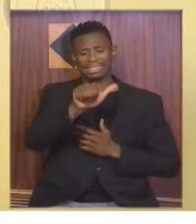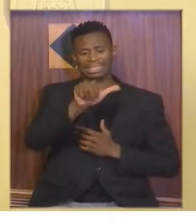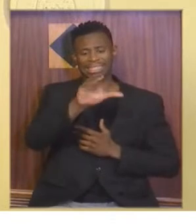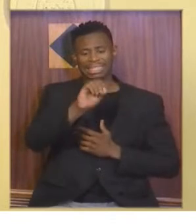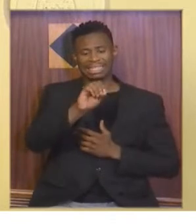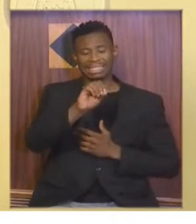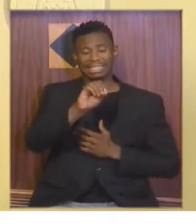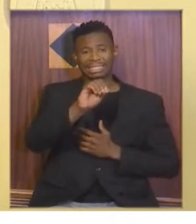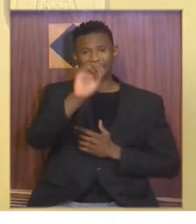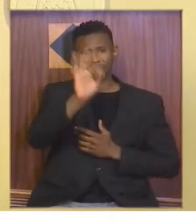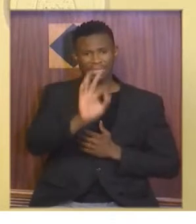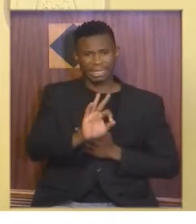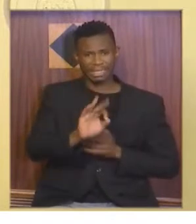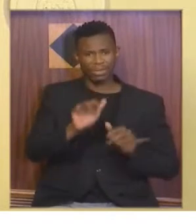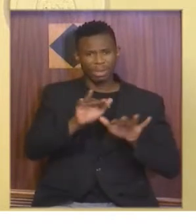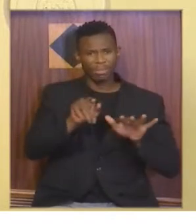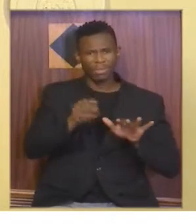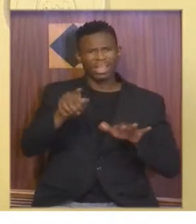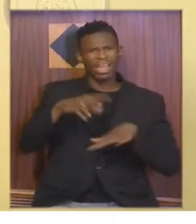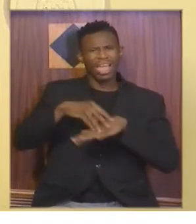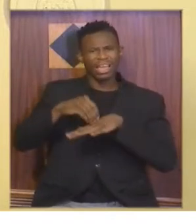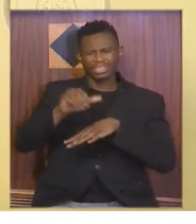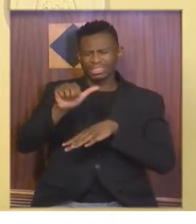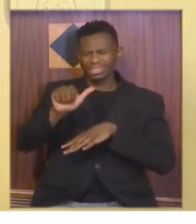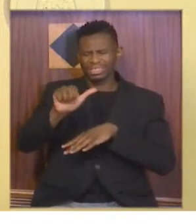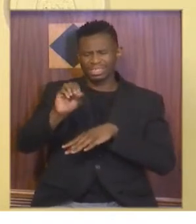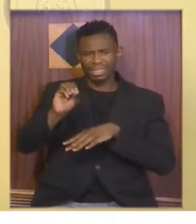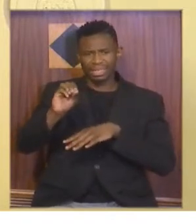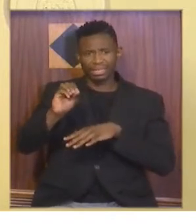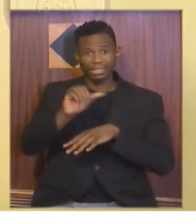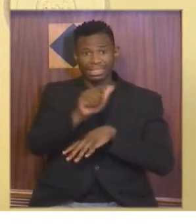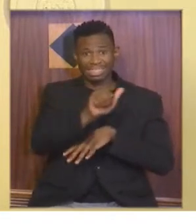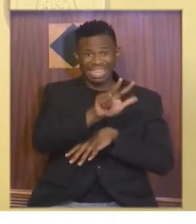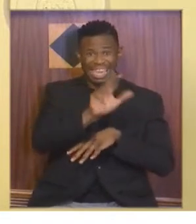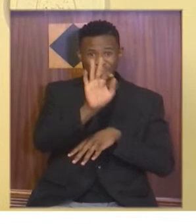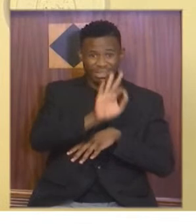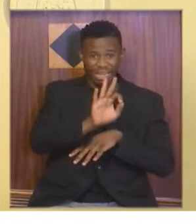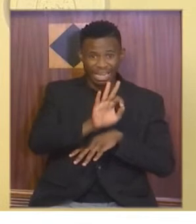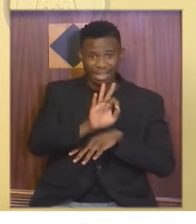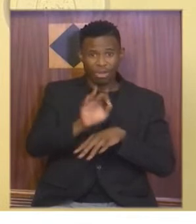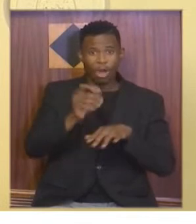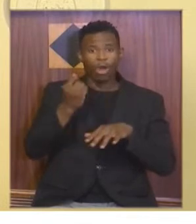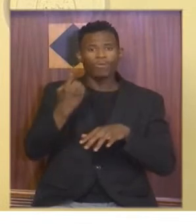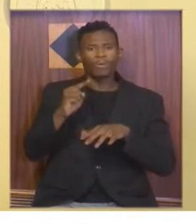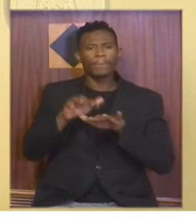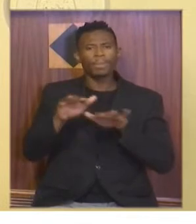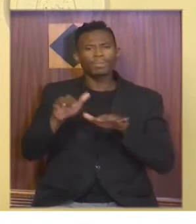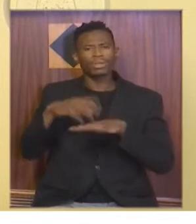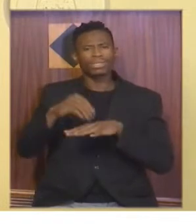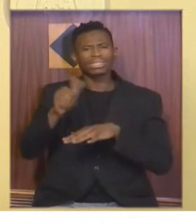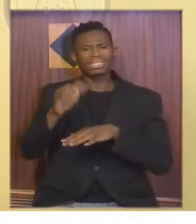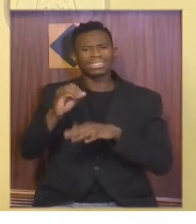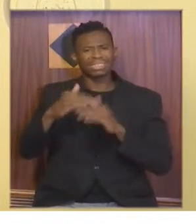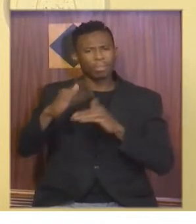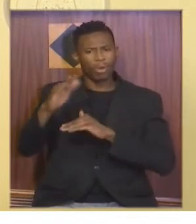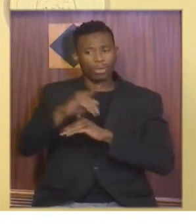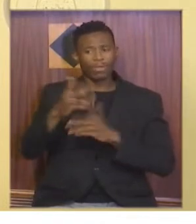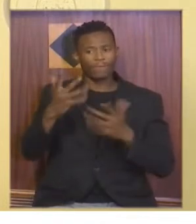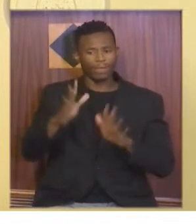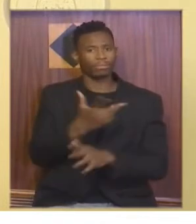older than 60 years in South Africa have been vaccinated, we are concerned that